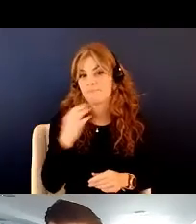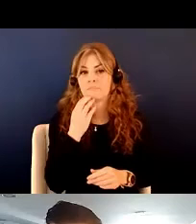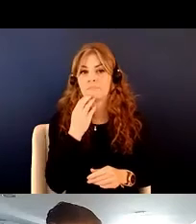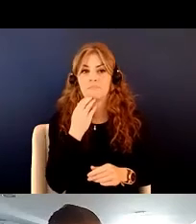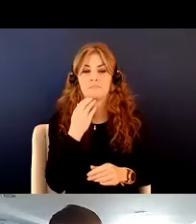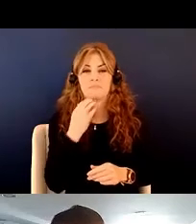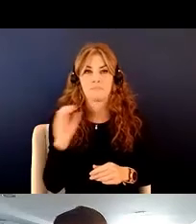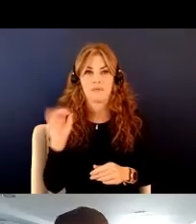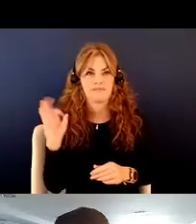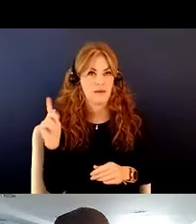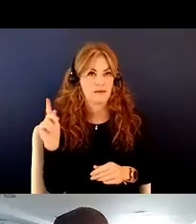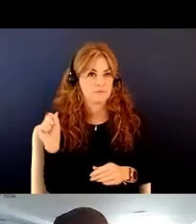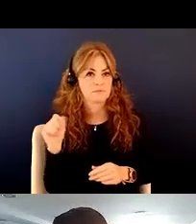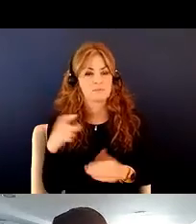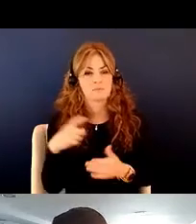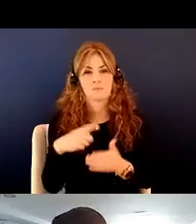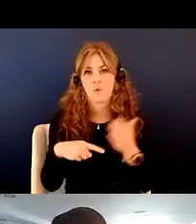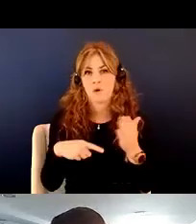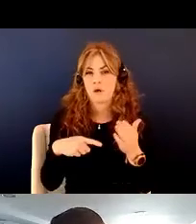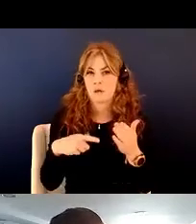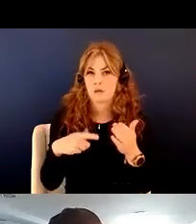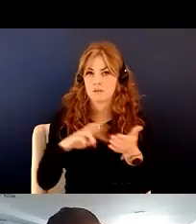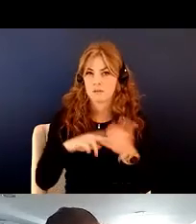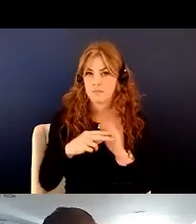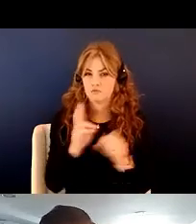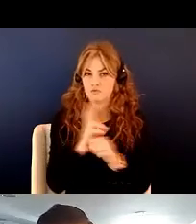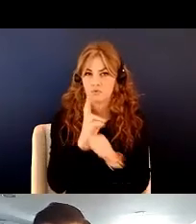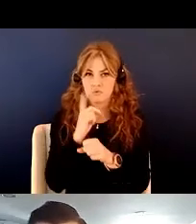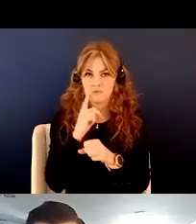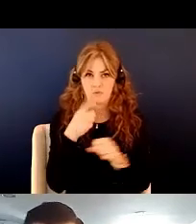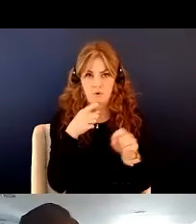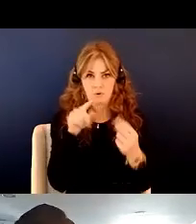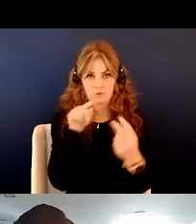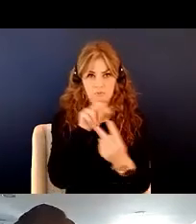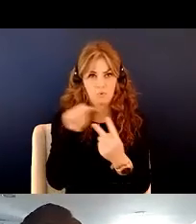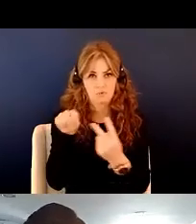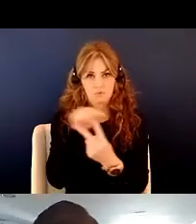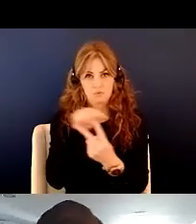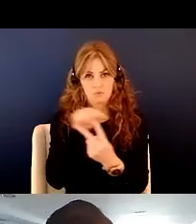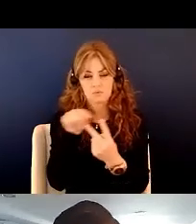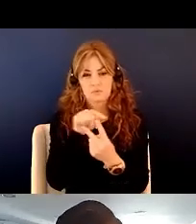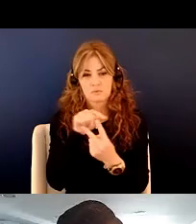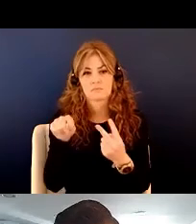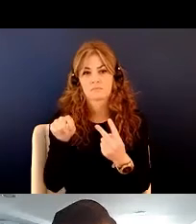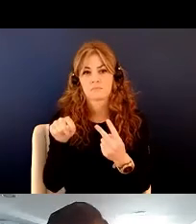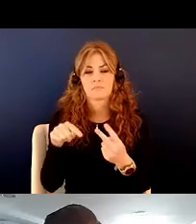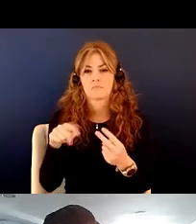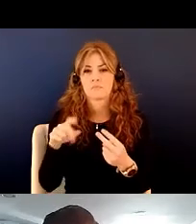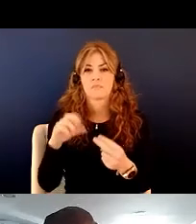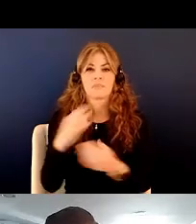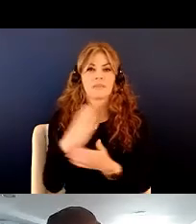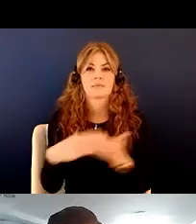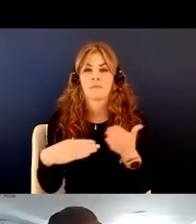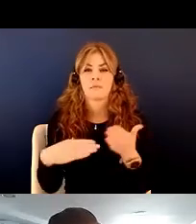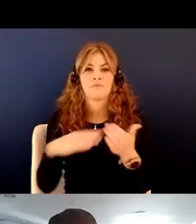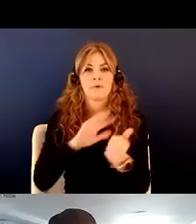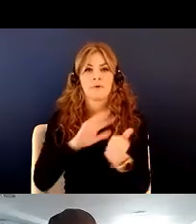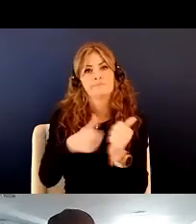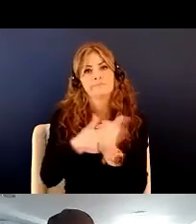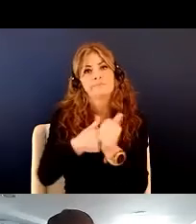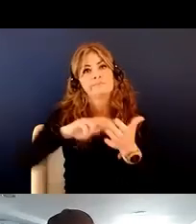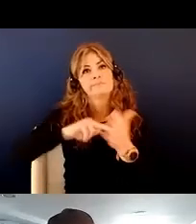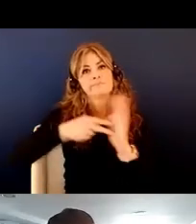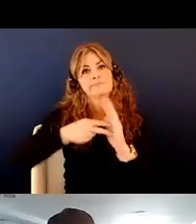what it means to use each of these approaches, and what some of the implications might be for